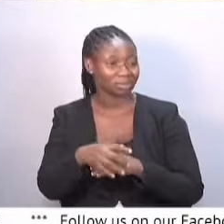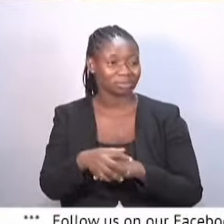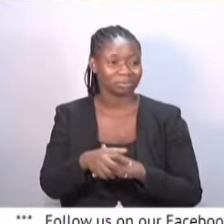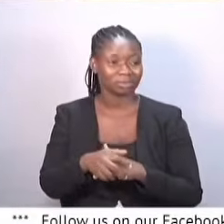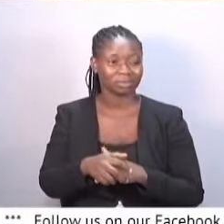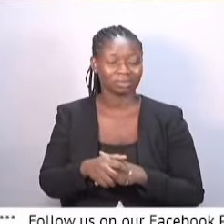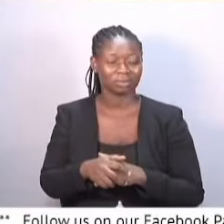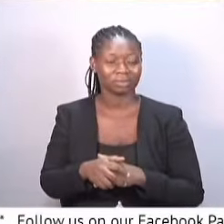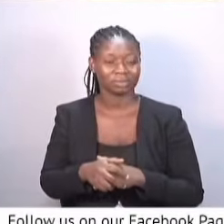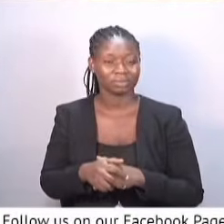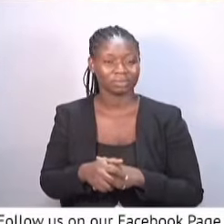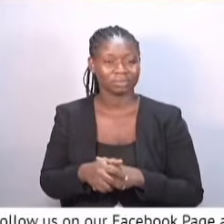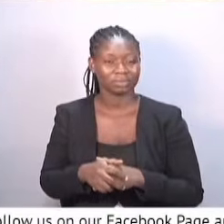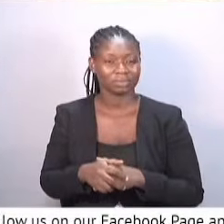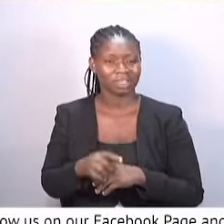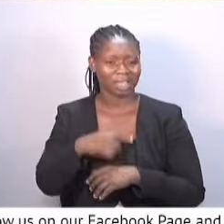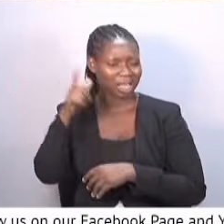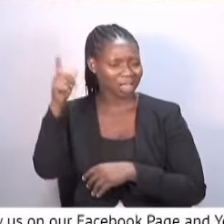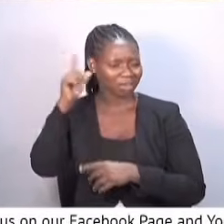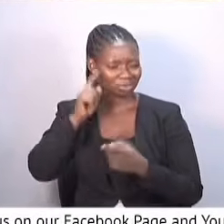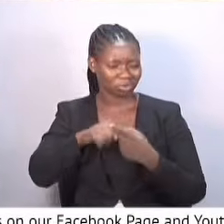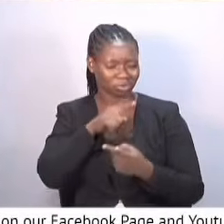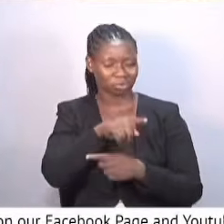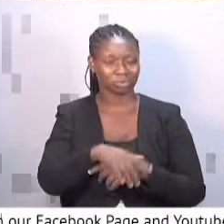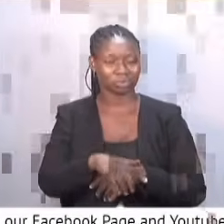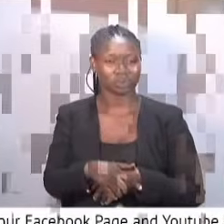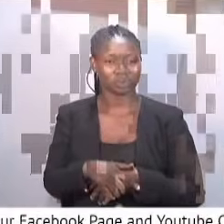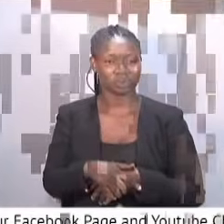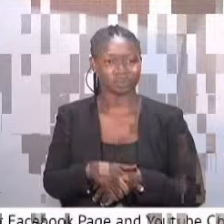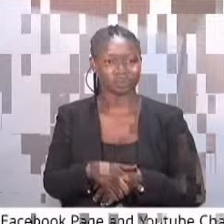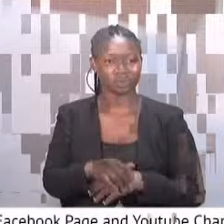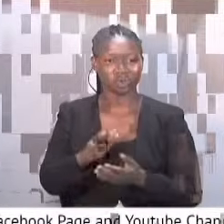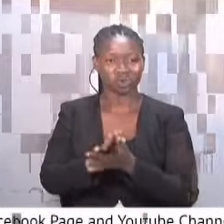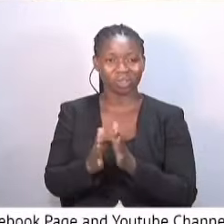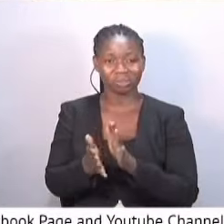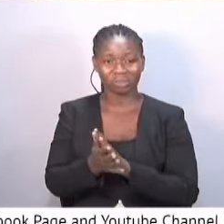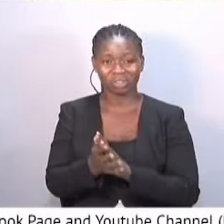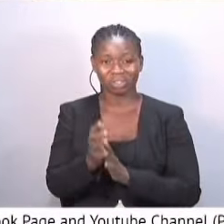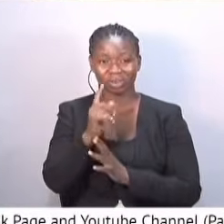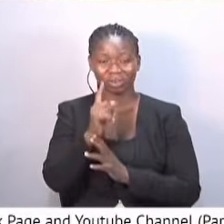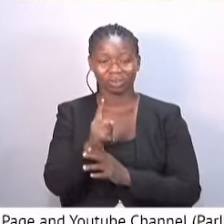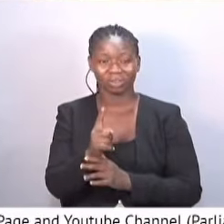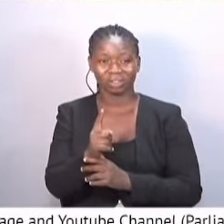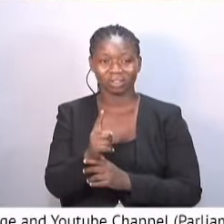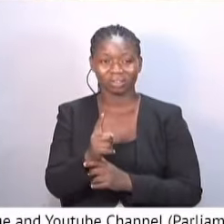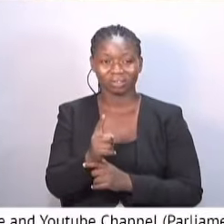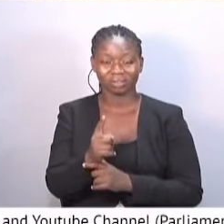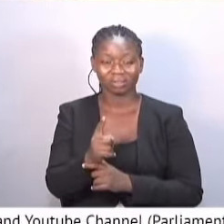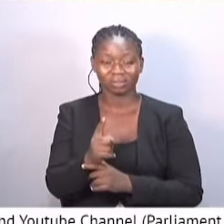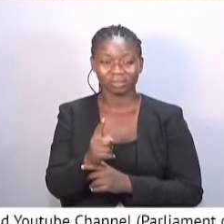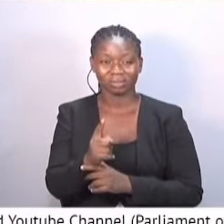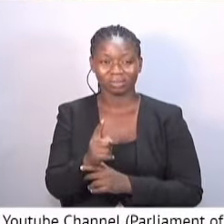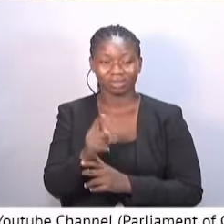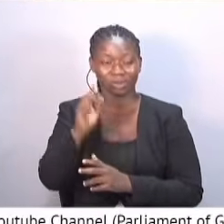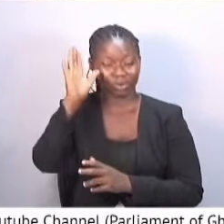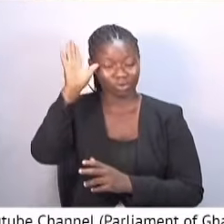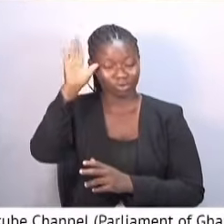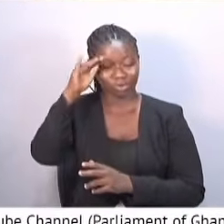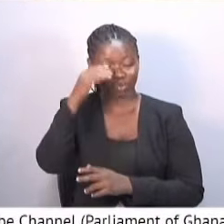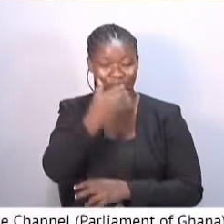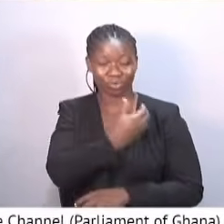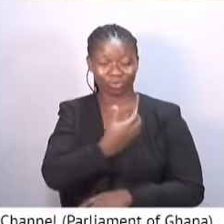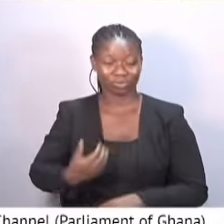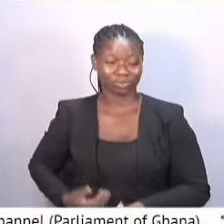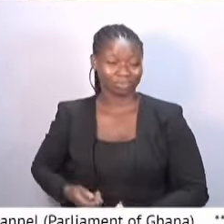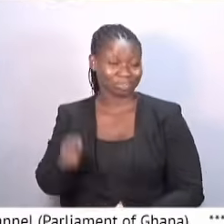Quiet. Quiet. I listen to you. Quiet. You are becoming one intolerant majority chief whip.